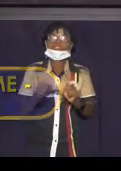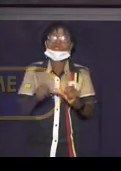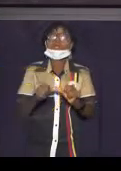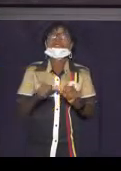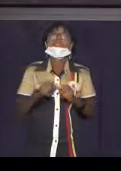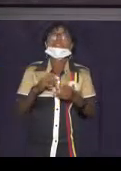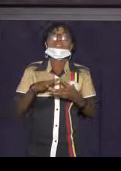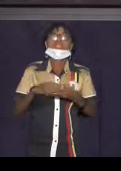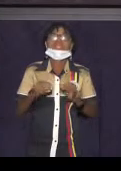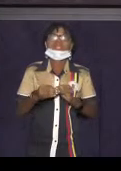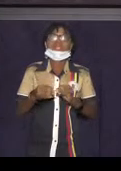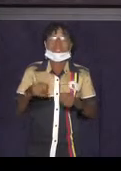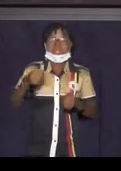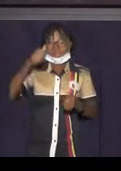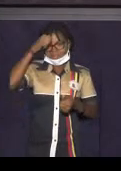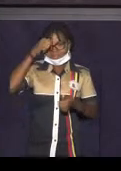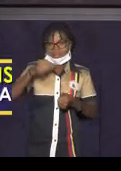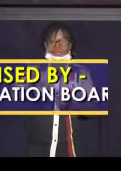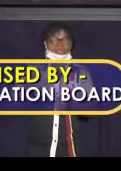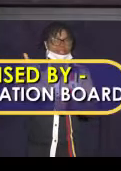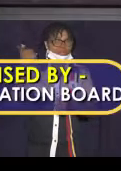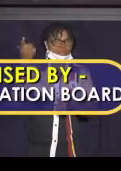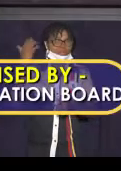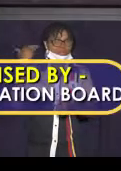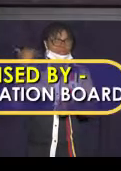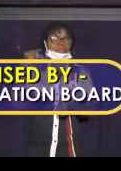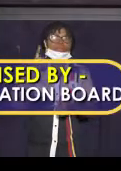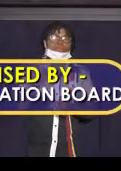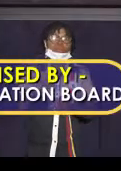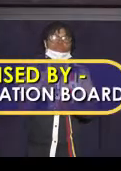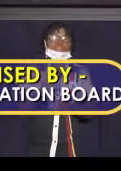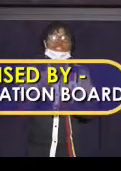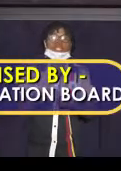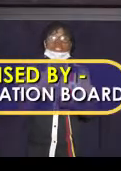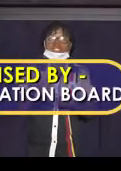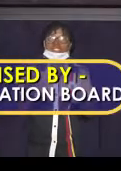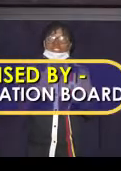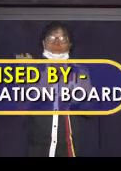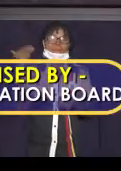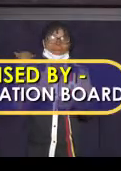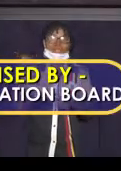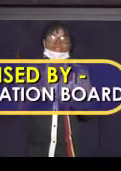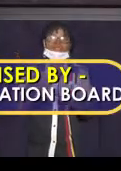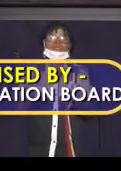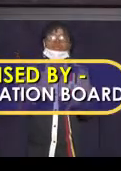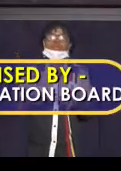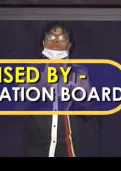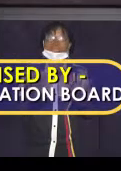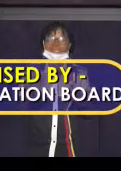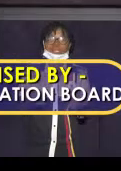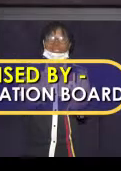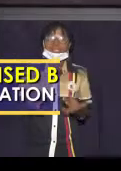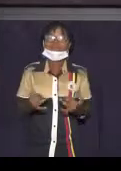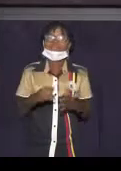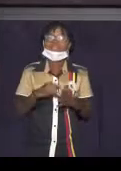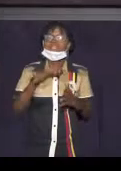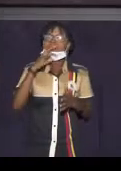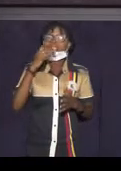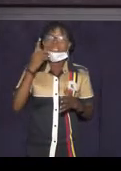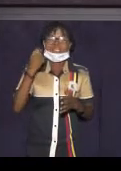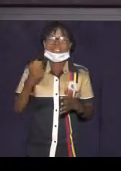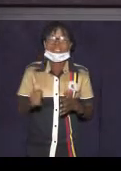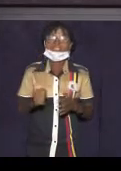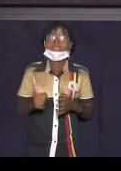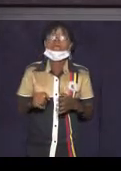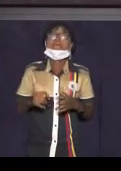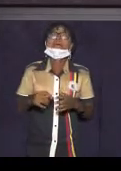tense. You remember the present continuous tense? Okay, that is the past form, the past continuous tense. It refers to an action